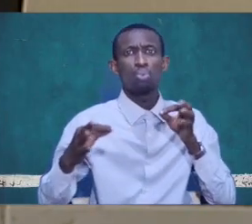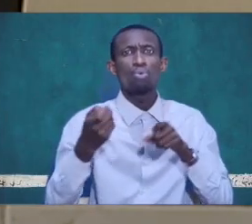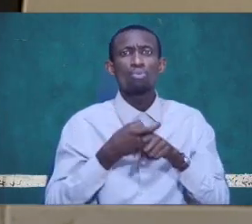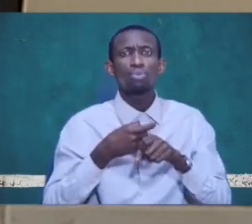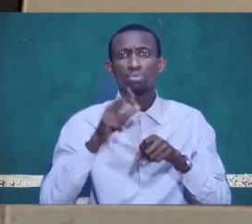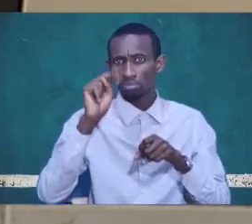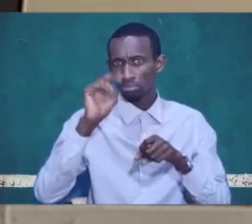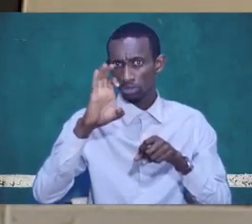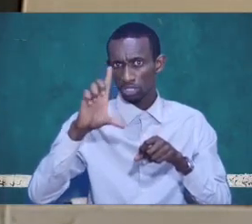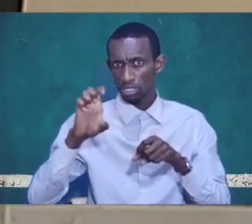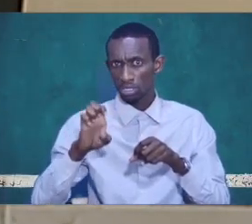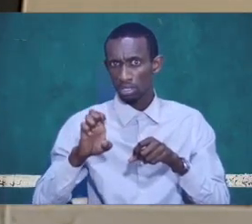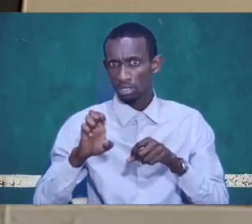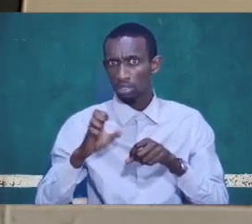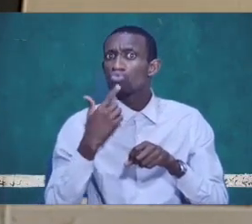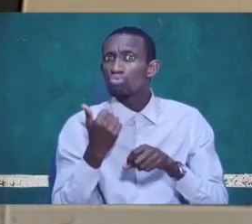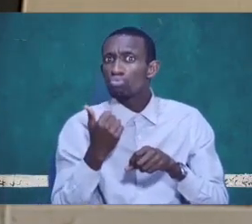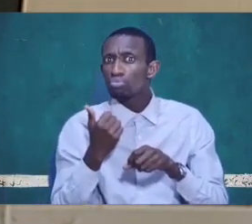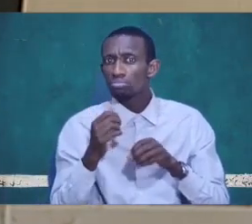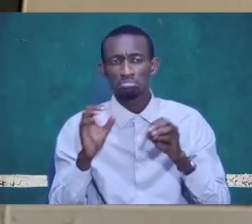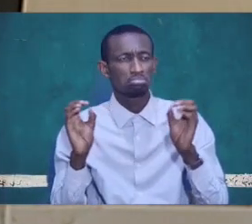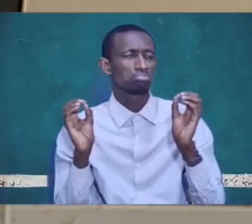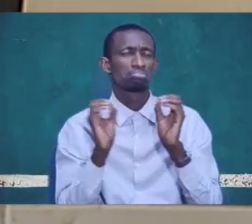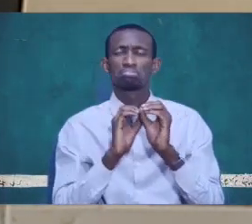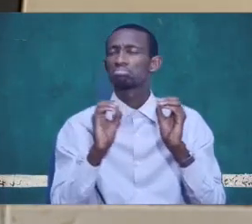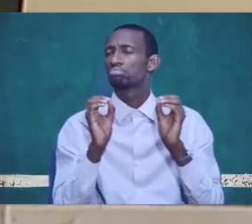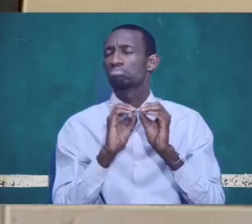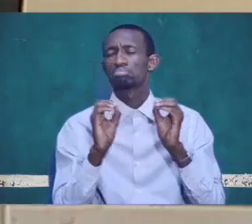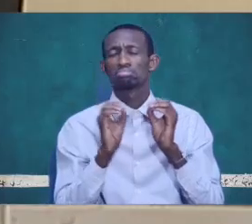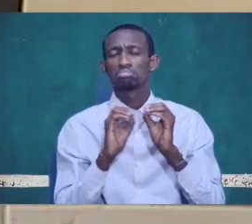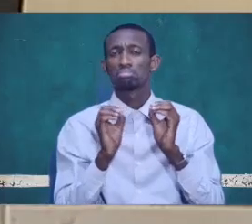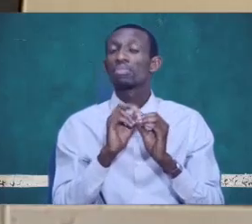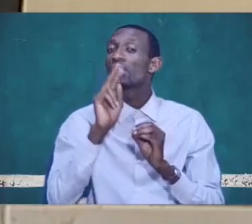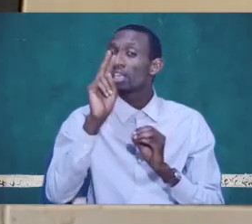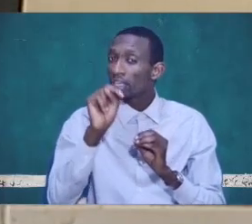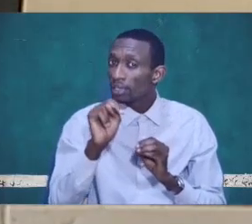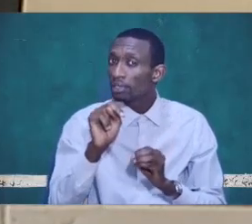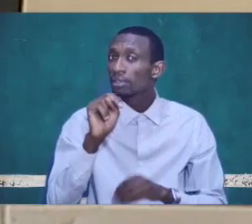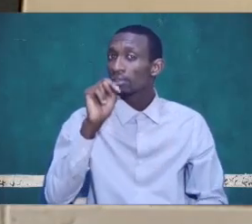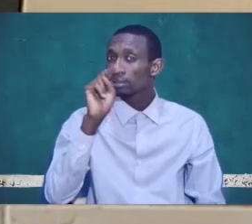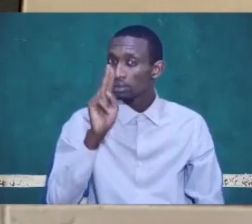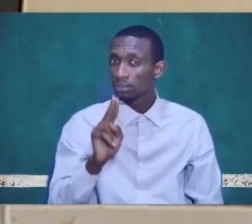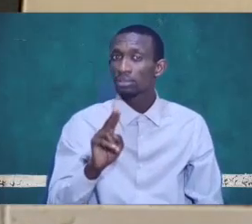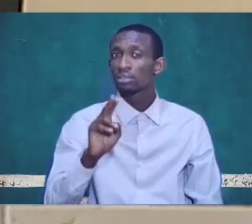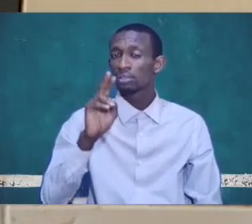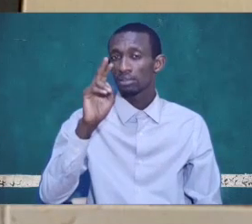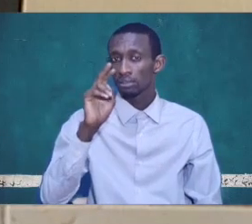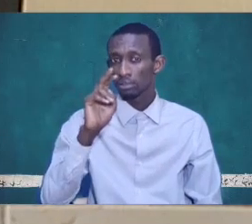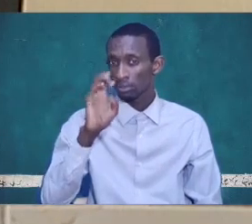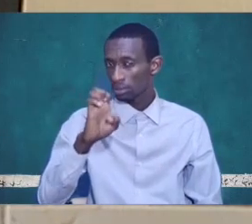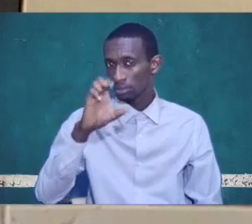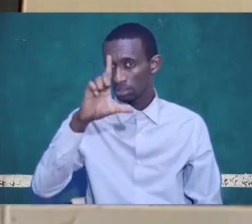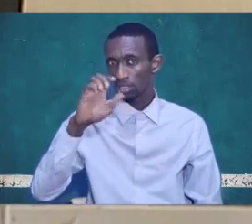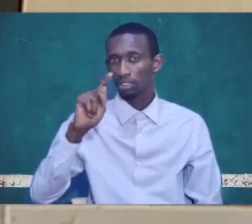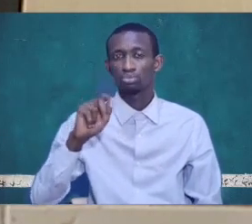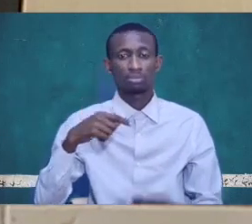No, it's not like that. But different electrons are located at different distances